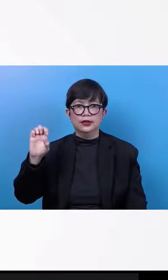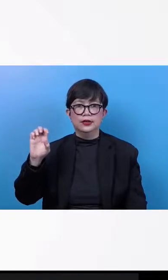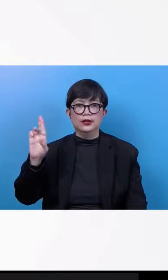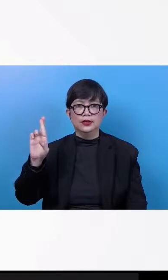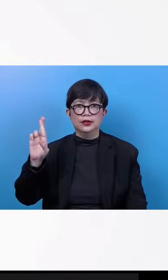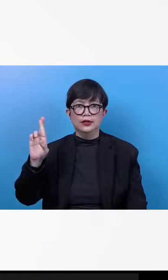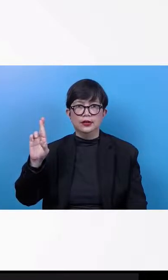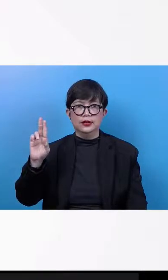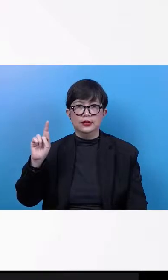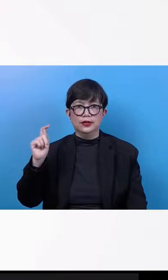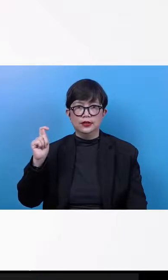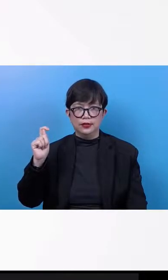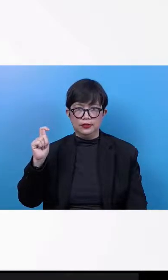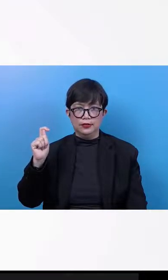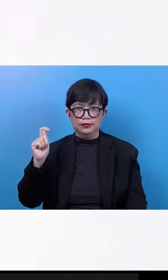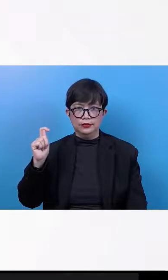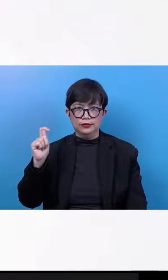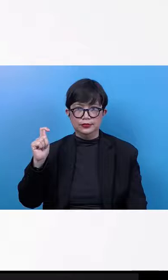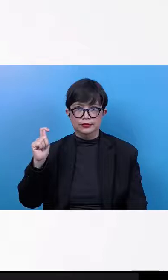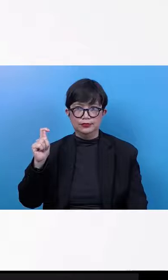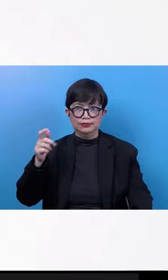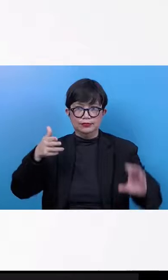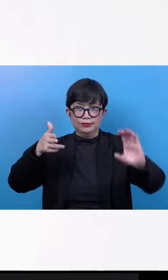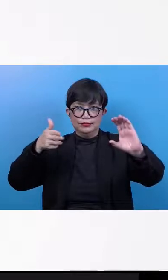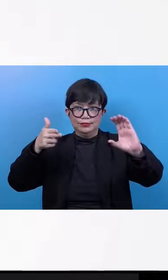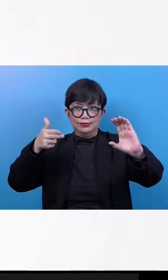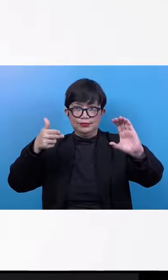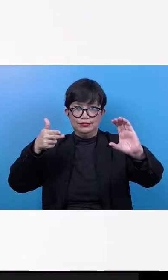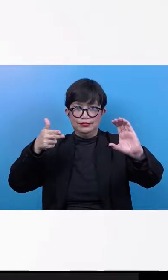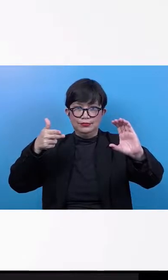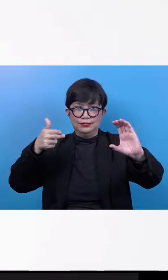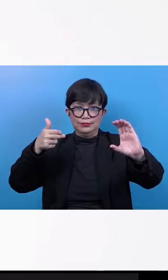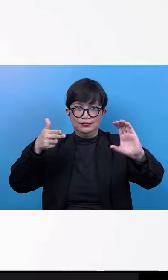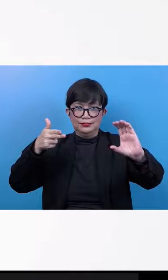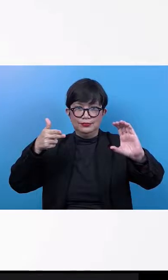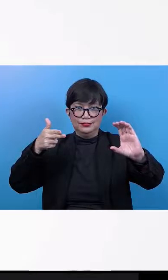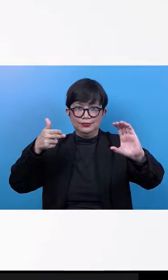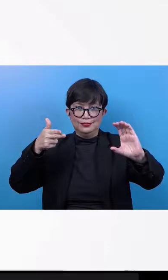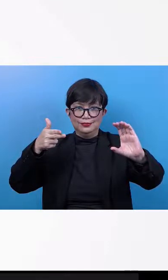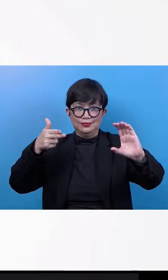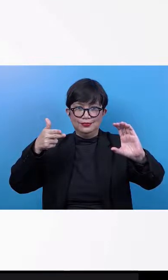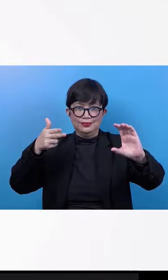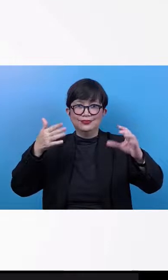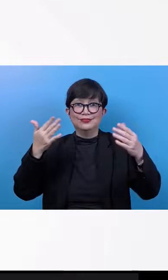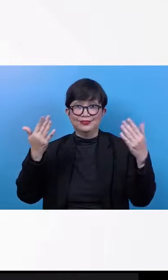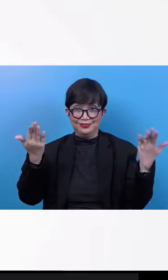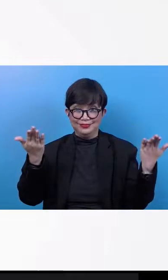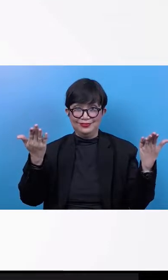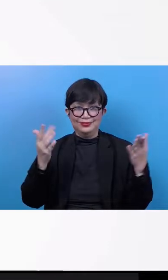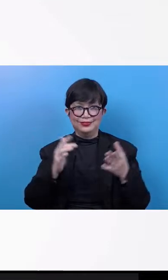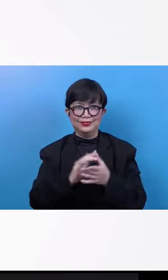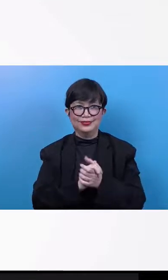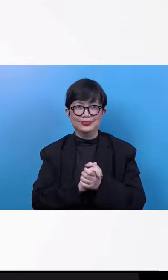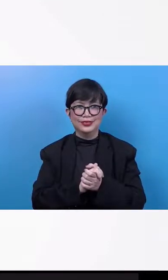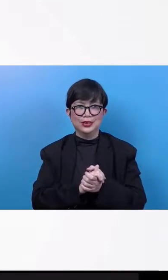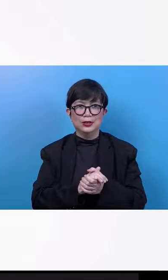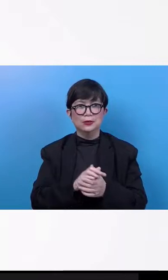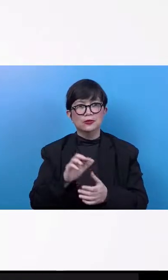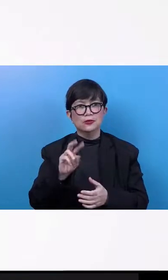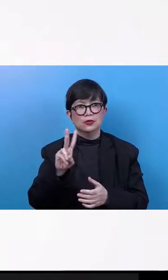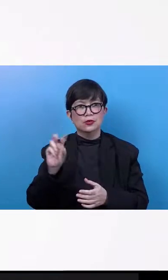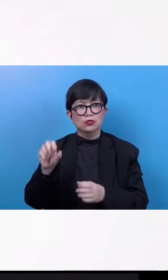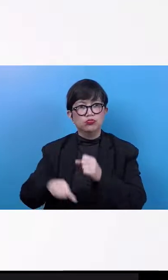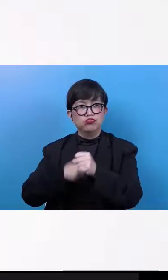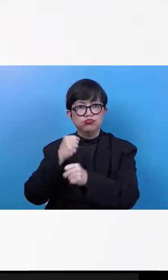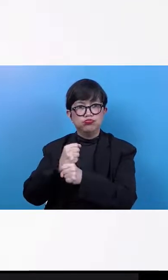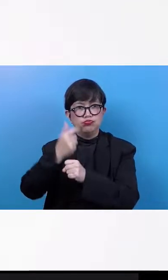us live online. Dr. Park has more than 2 decades of experience as a development economist that has worked on a broad